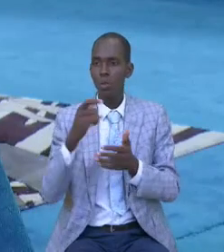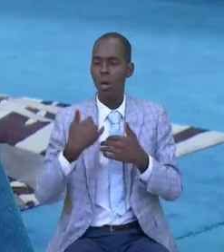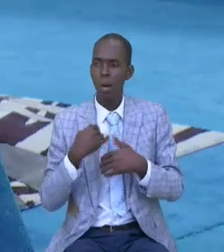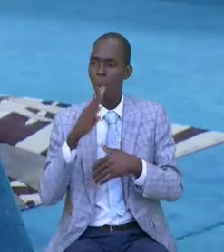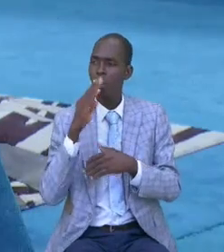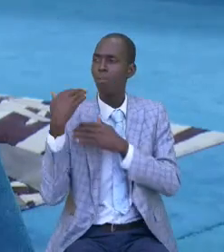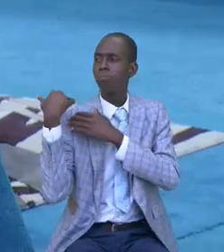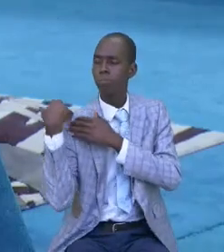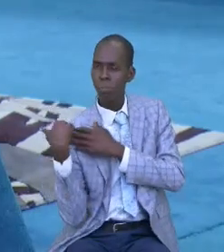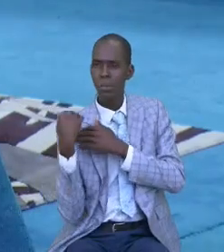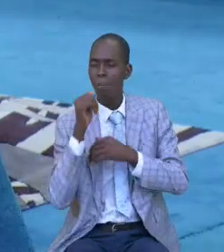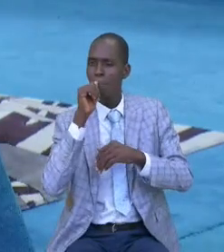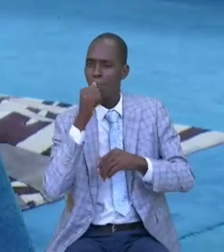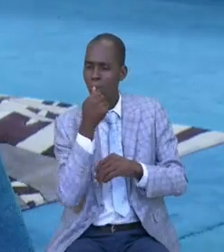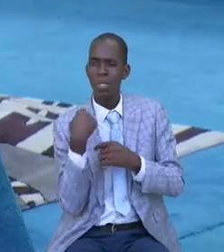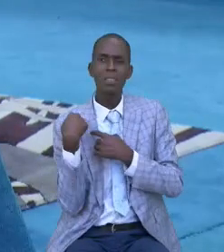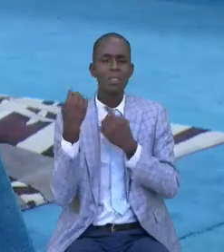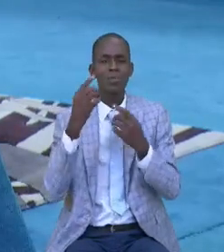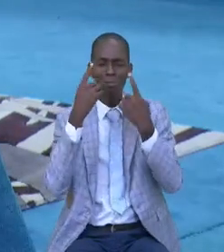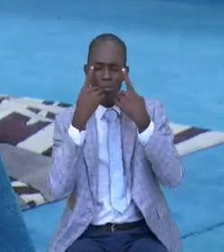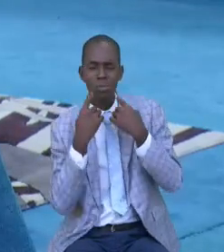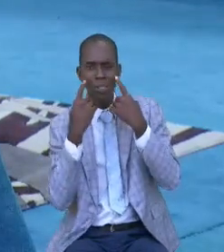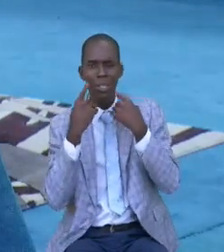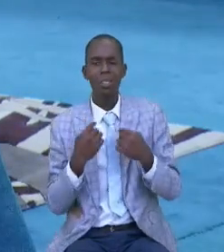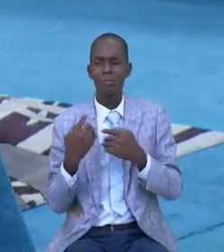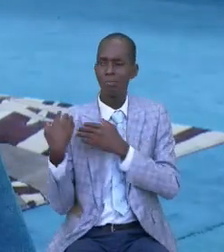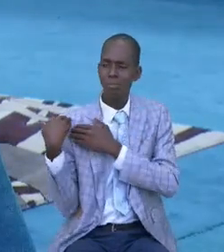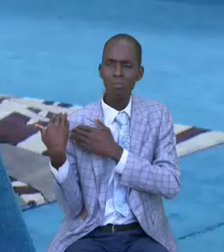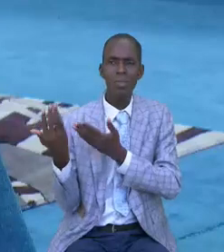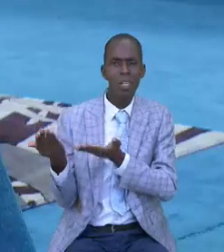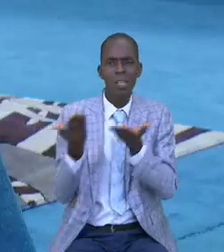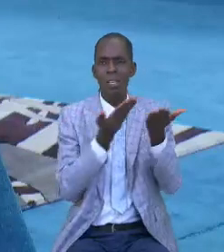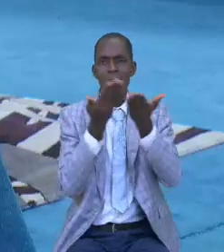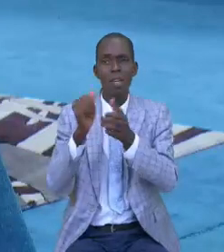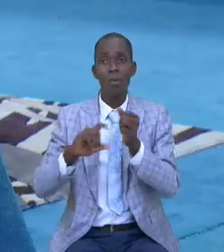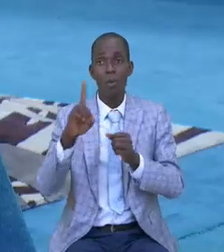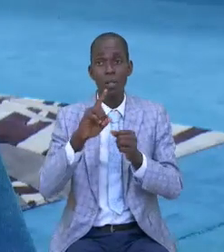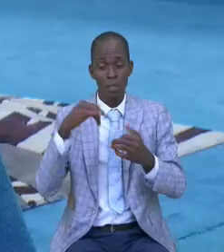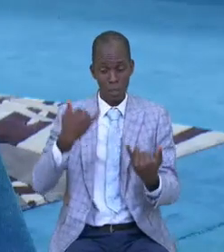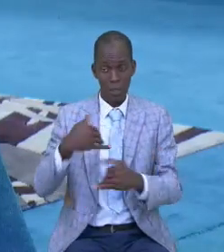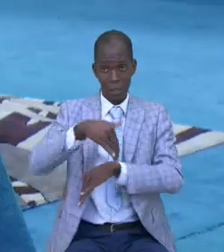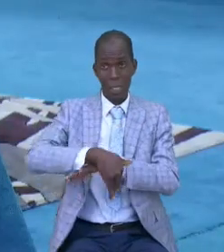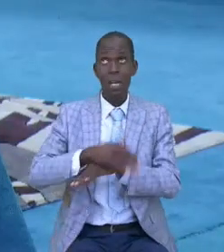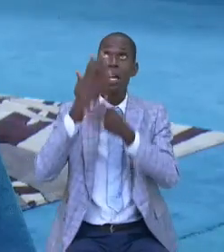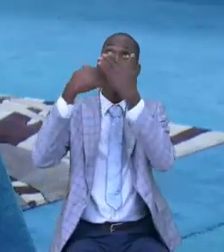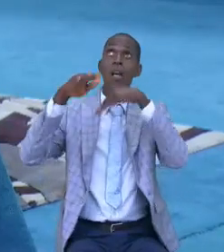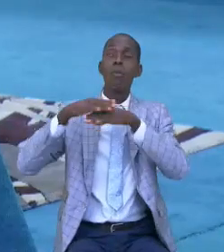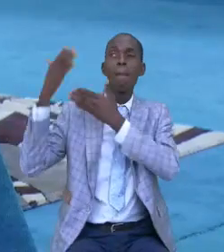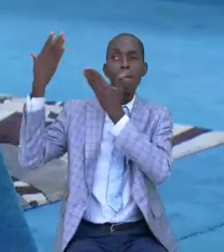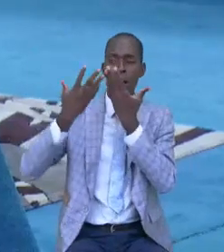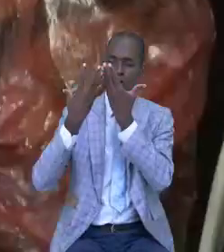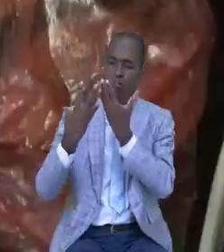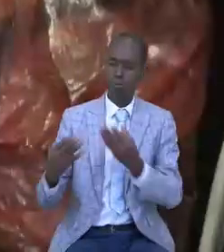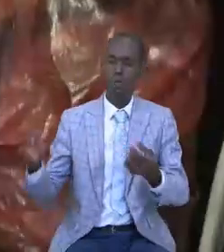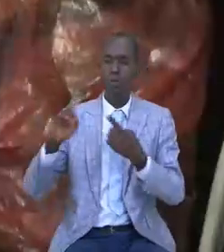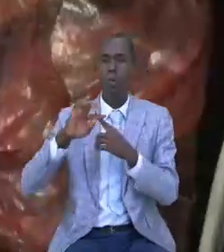are you crying about? Tonight, heaven brings solution to your problem in